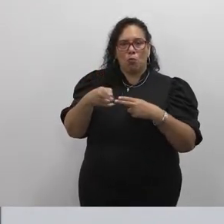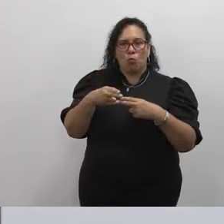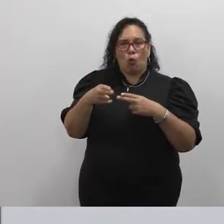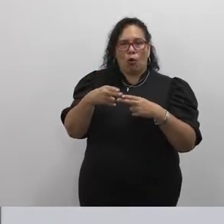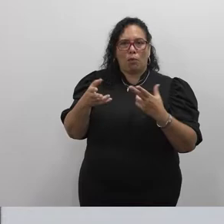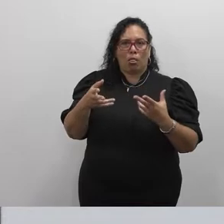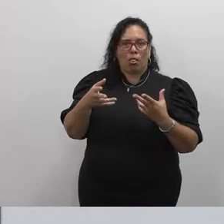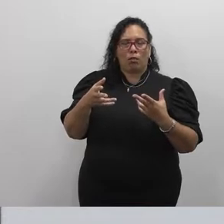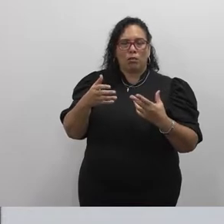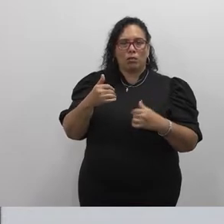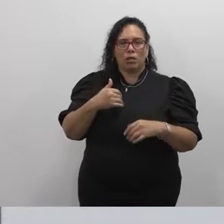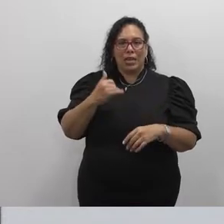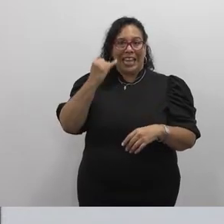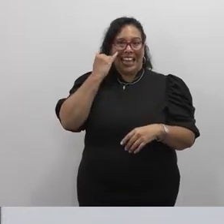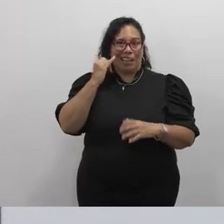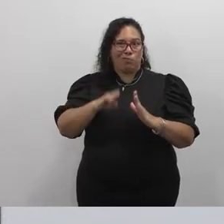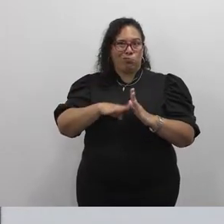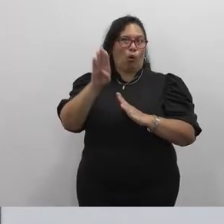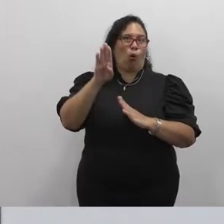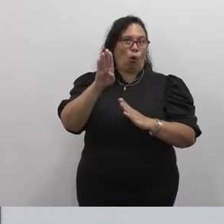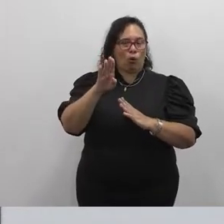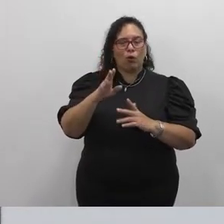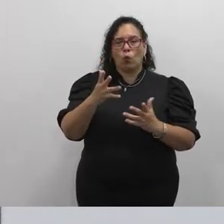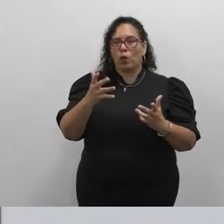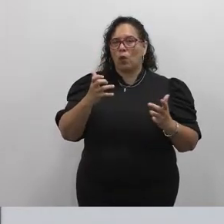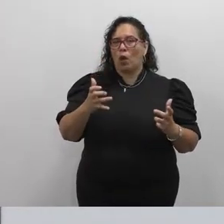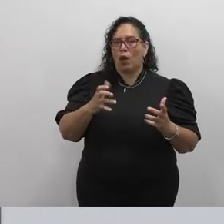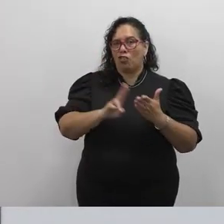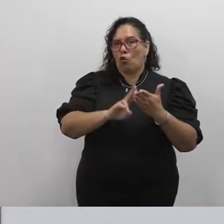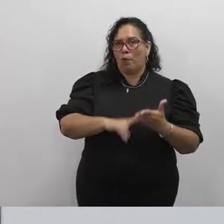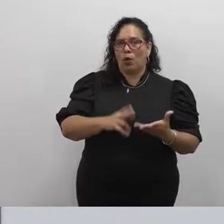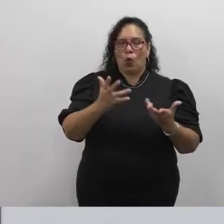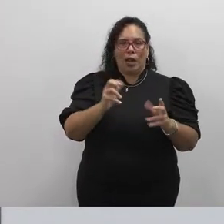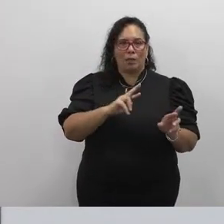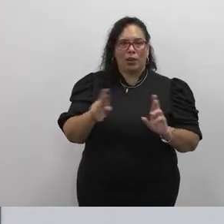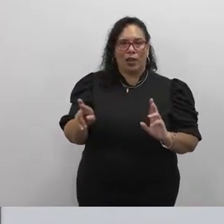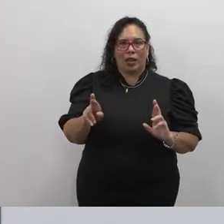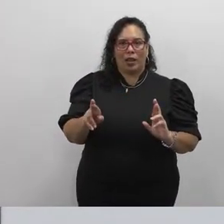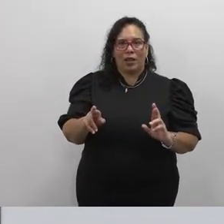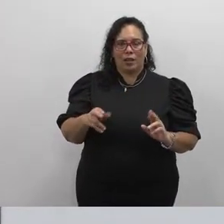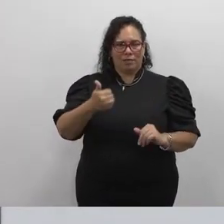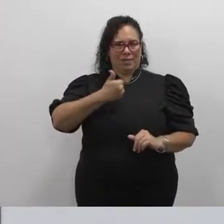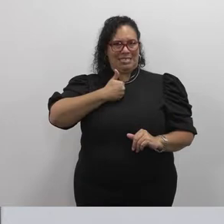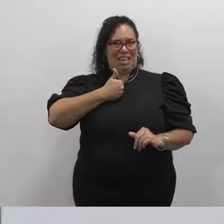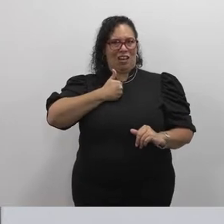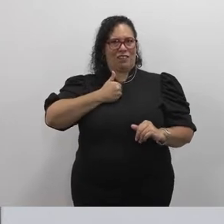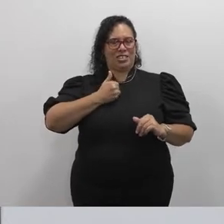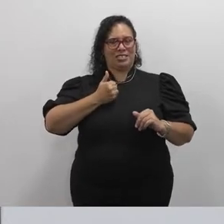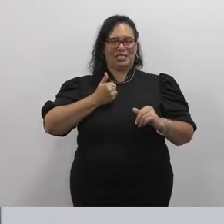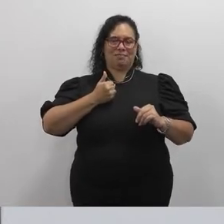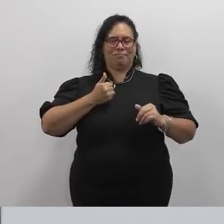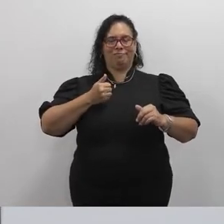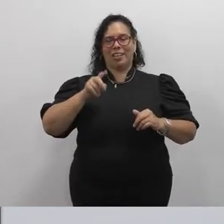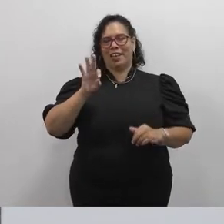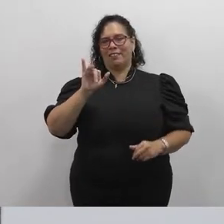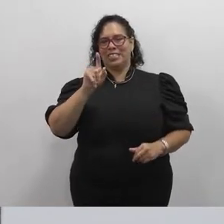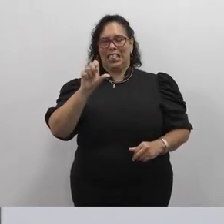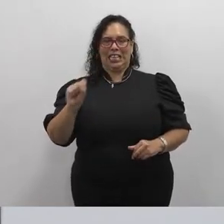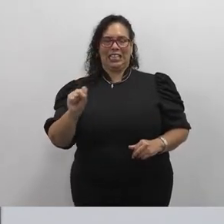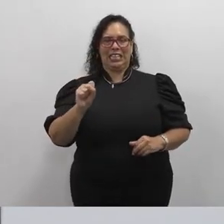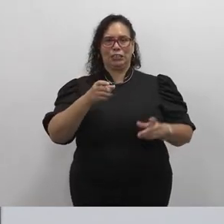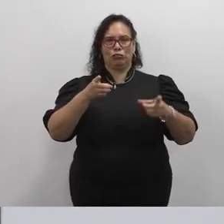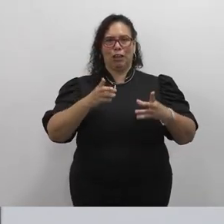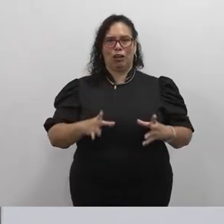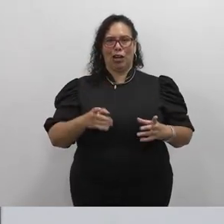we get a sudden spike in enrollment? We want to be ready for that. Last thing I want to do as a facility director is embark on a project where I eliminate a bunch of